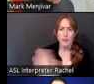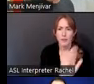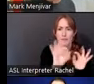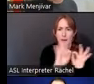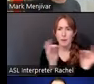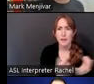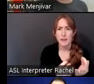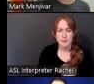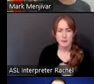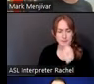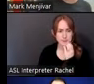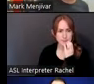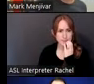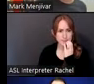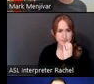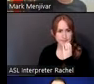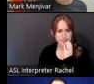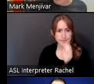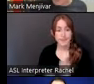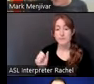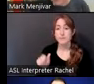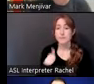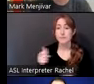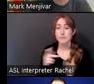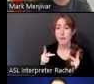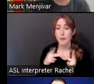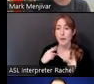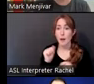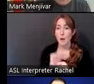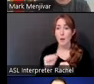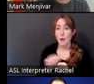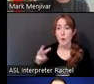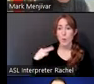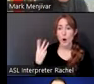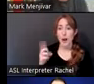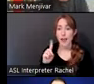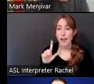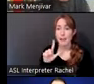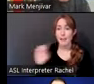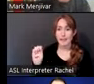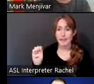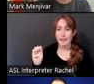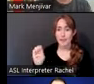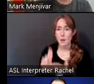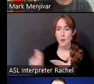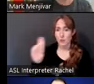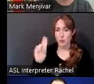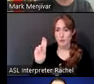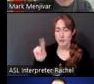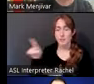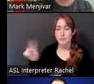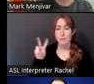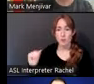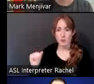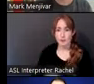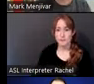Another place that I worked was Washington and Lee University in Virginia. They have a great art space